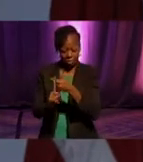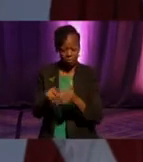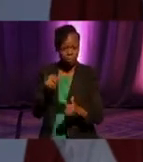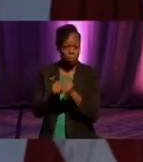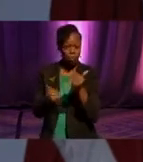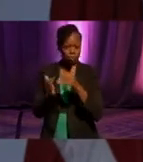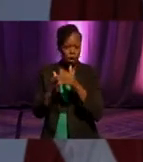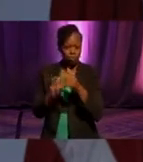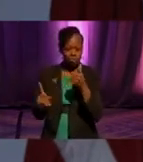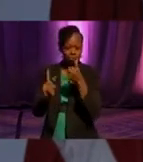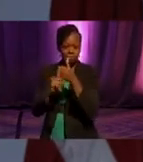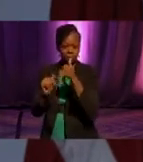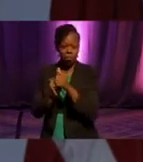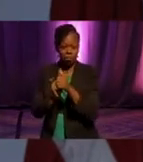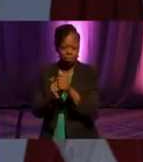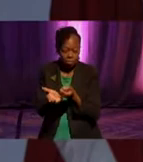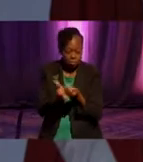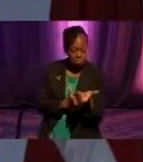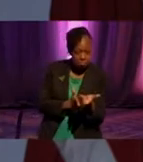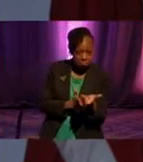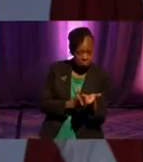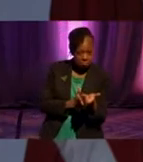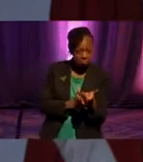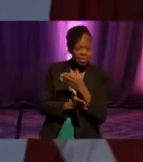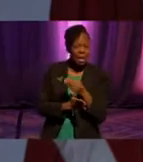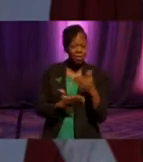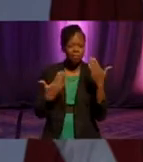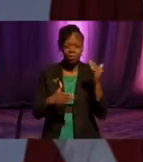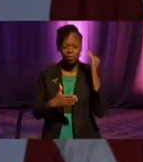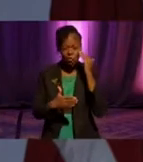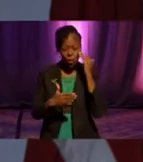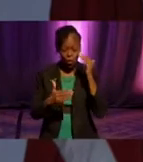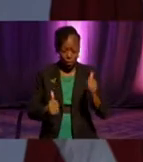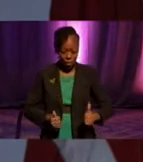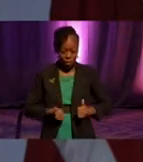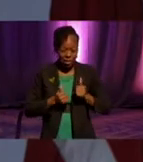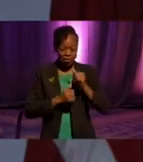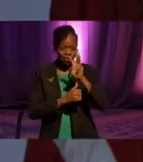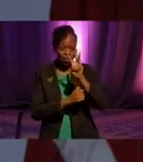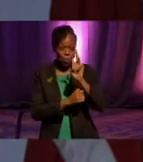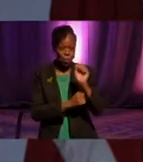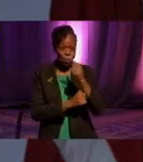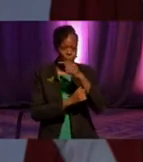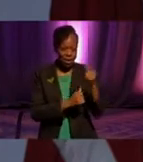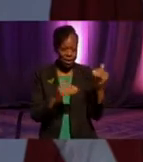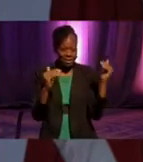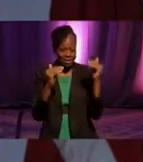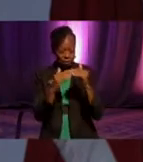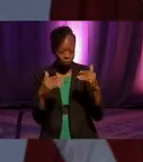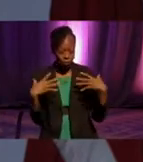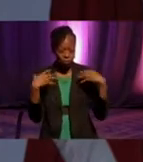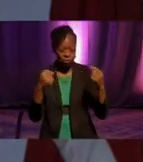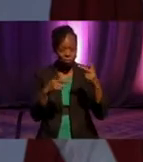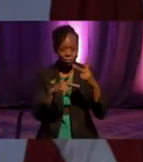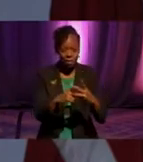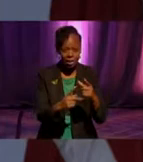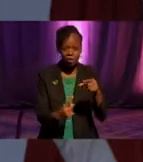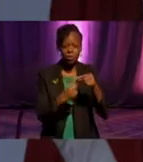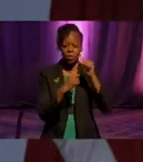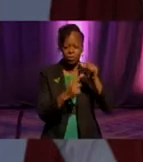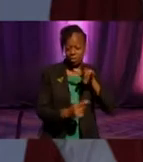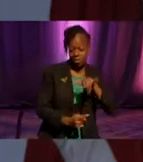that a living wage is also health care, especially when Black and brown women are overrepresented in lower